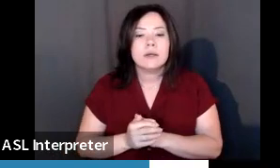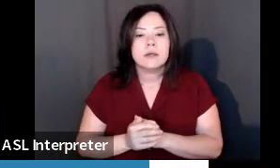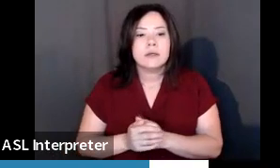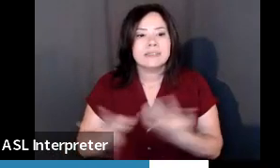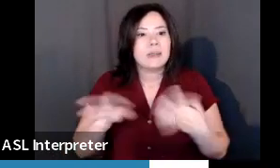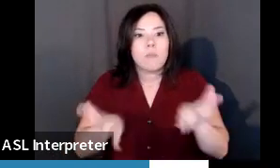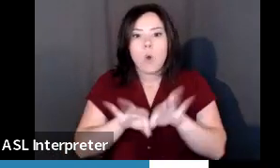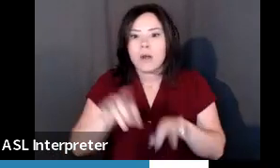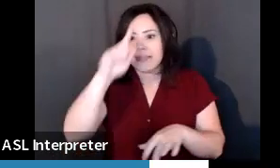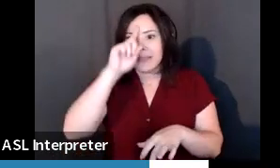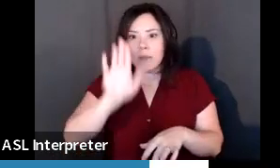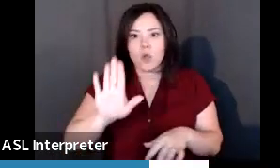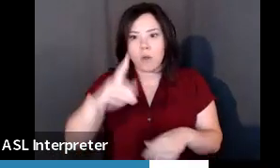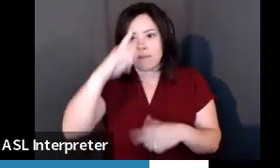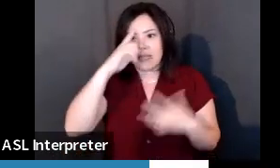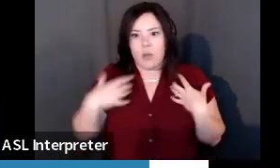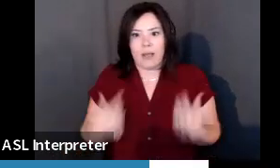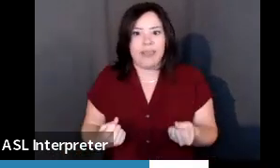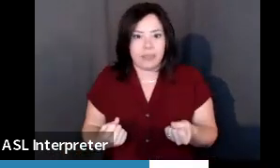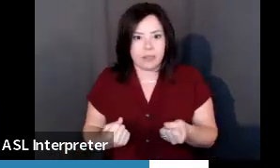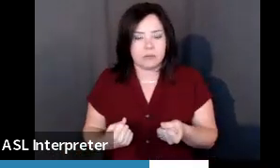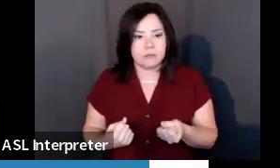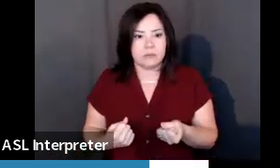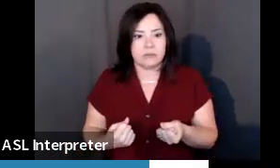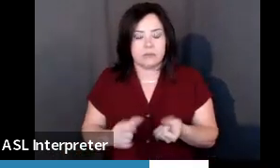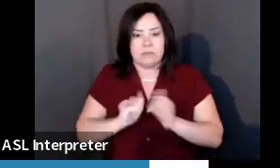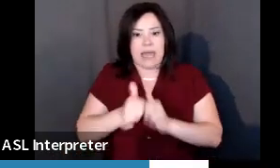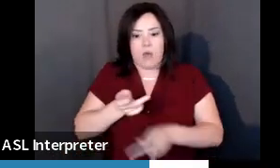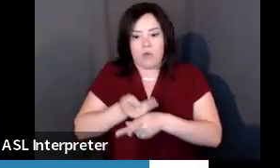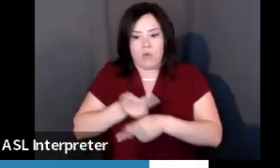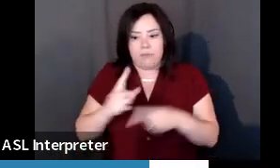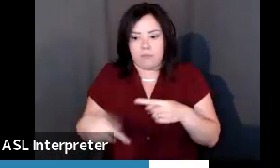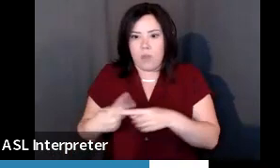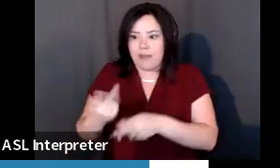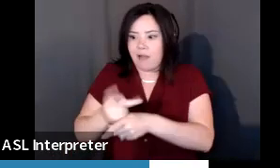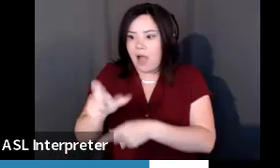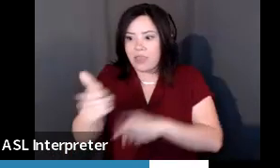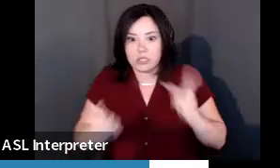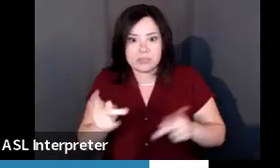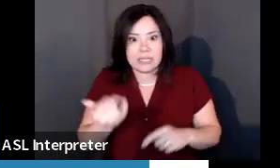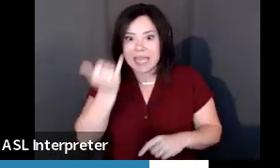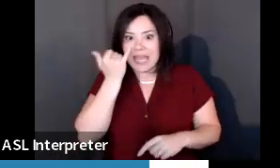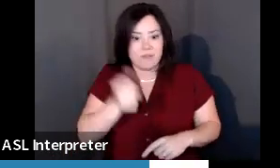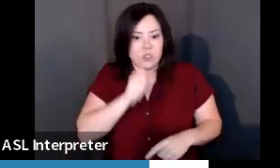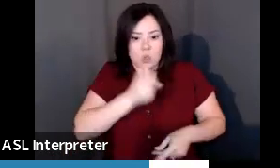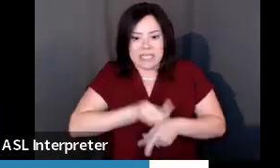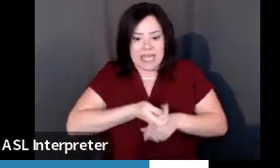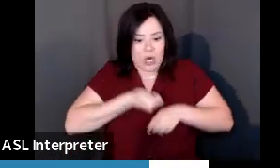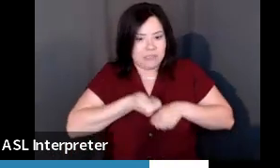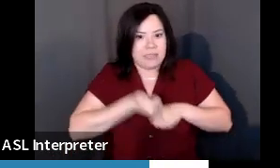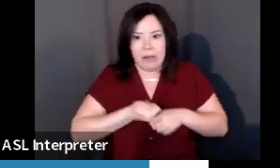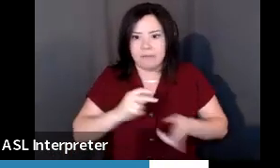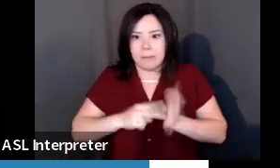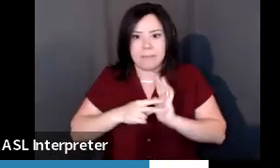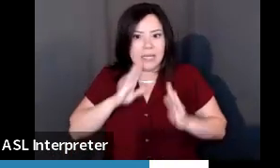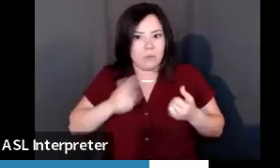health and what that can mean as we're caring for others. If we're not taking care of ourselves, we are not likely to be